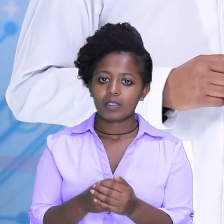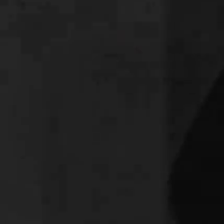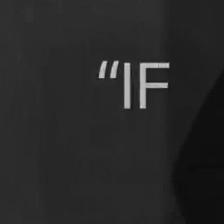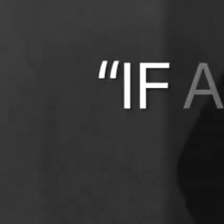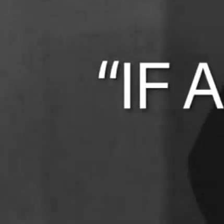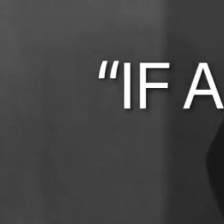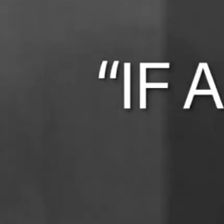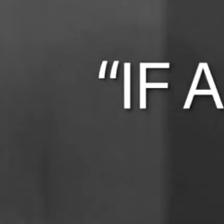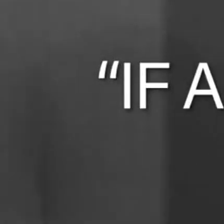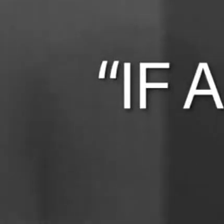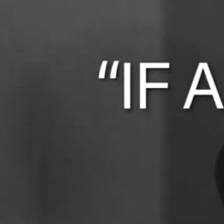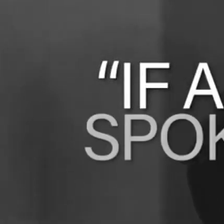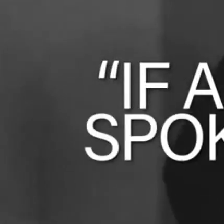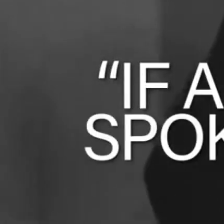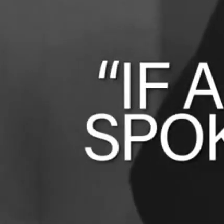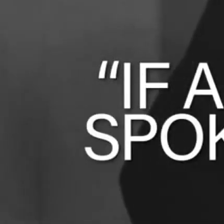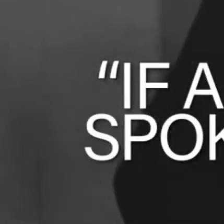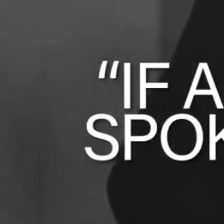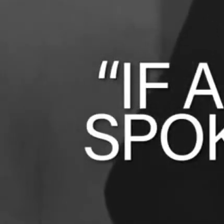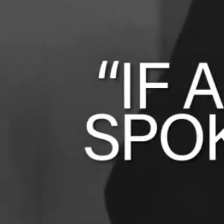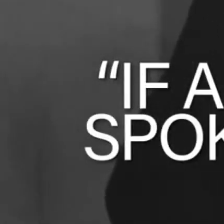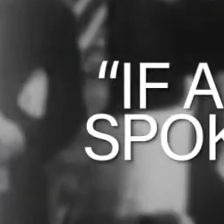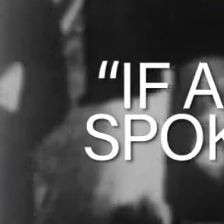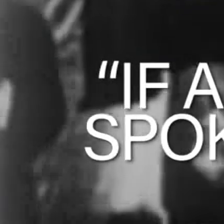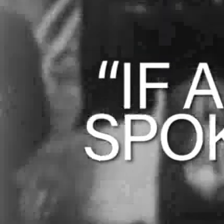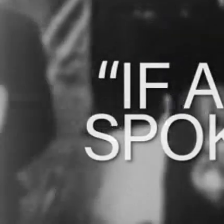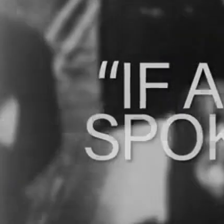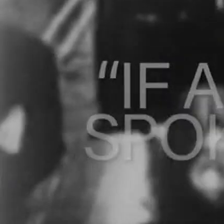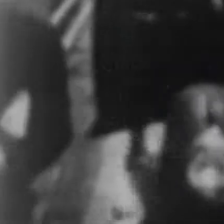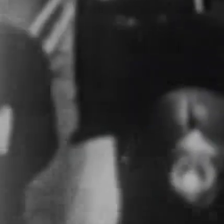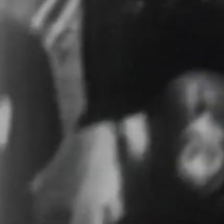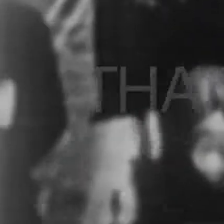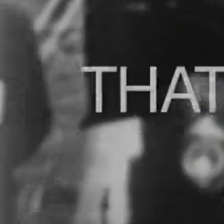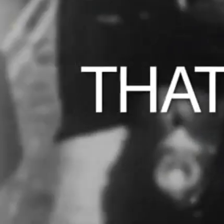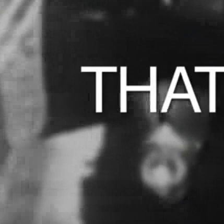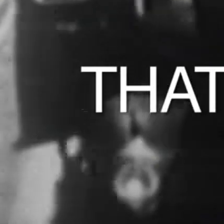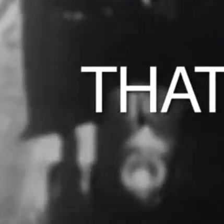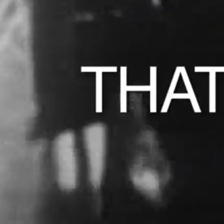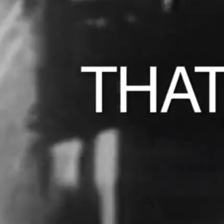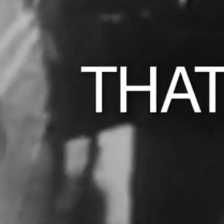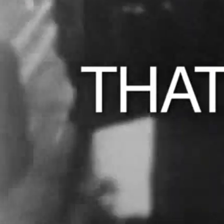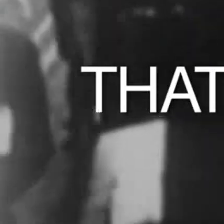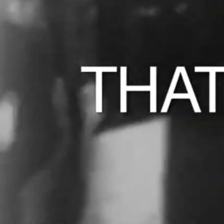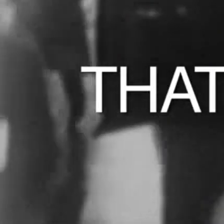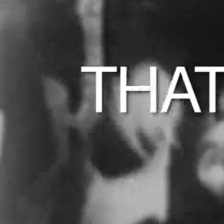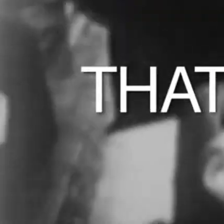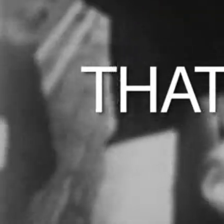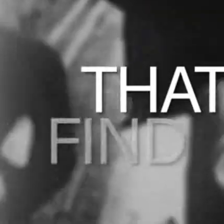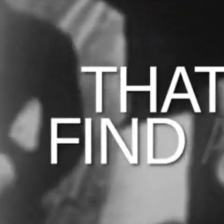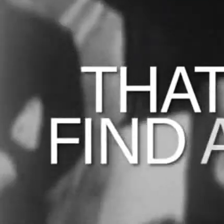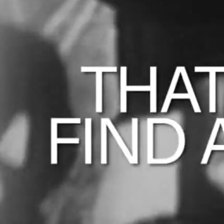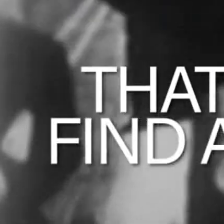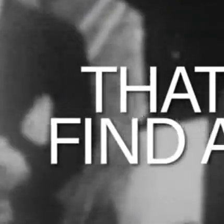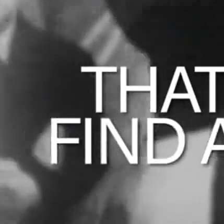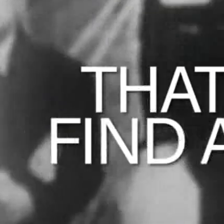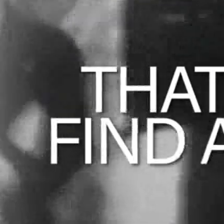Churchill. If any words that I have spoken have commanded attention, that is only because they